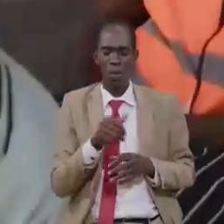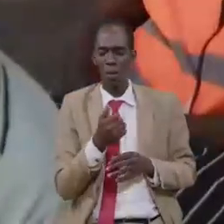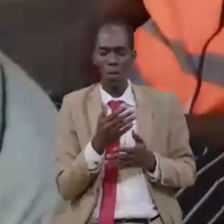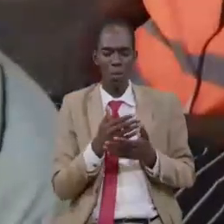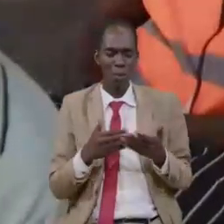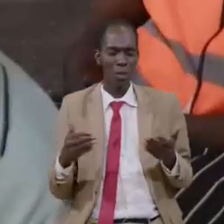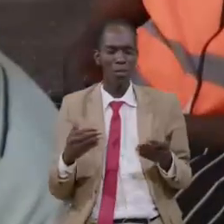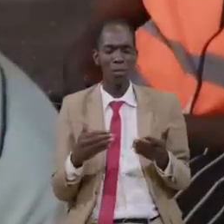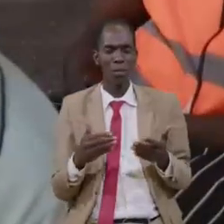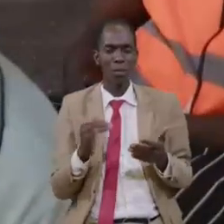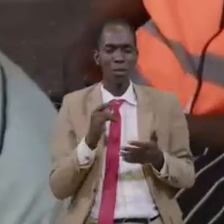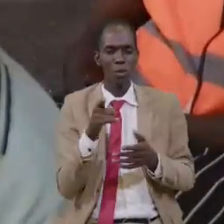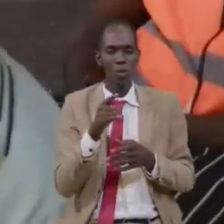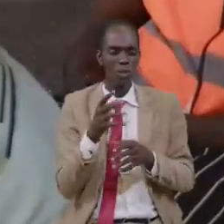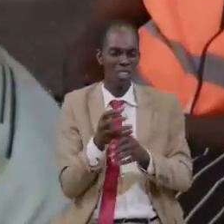life.